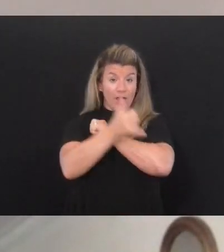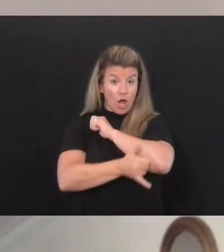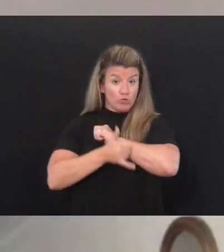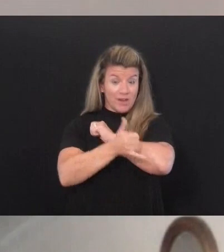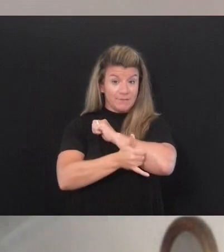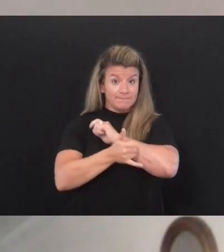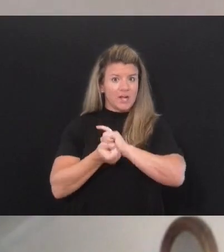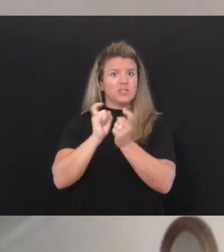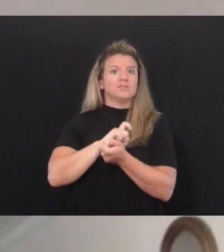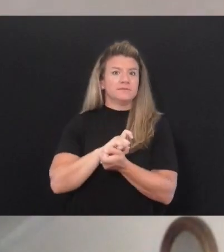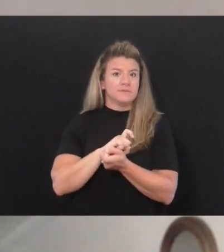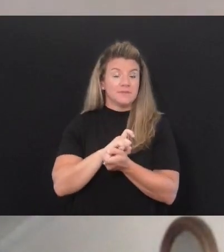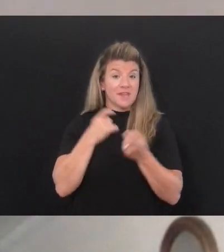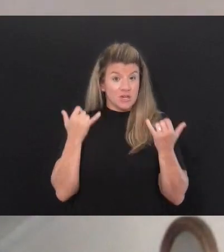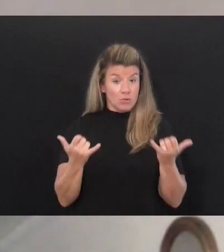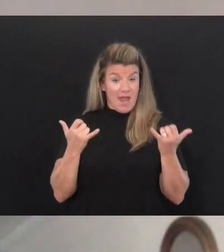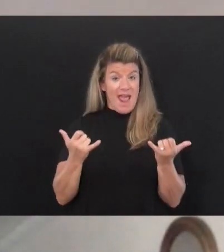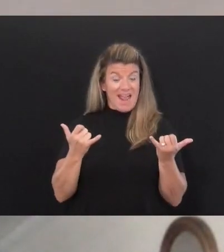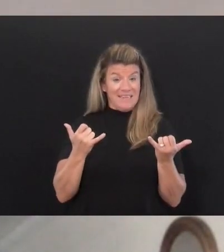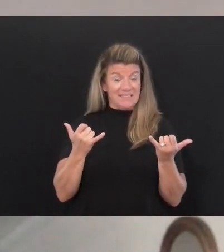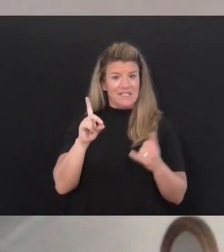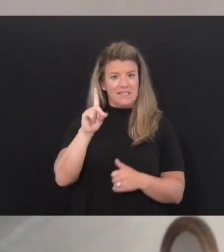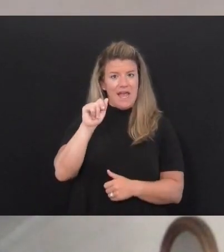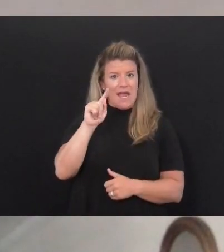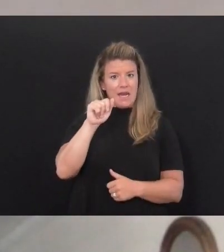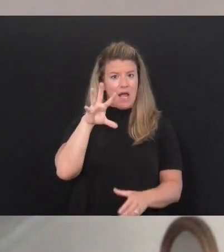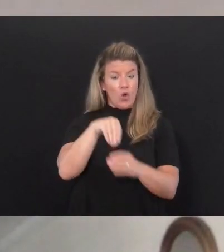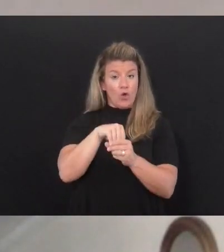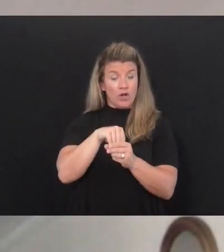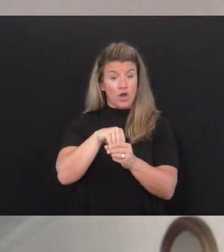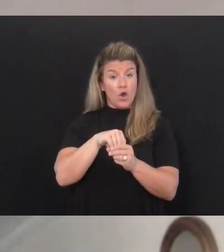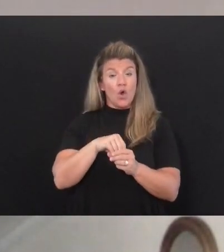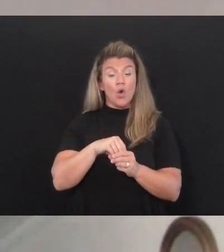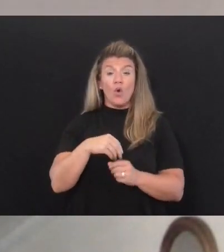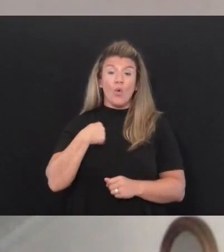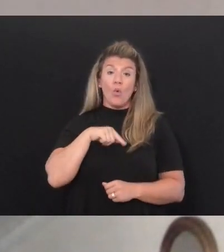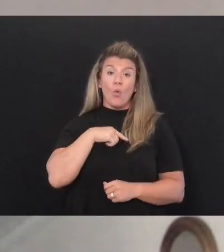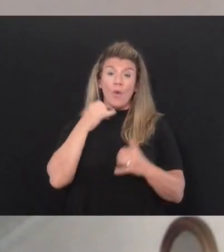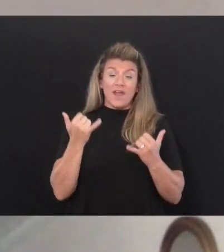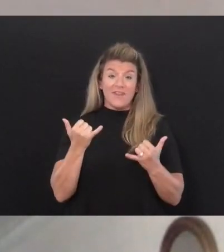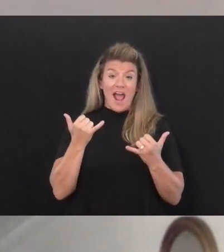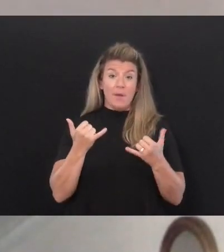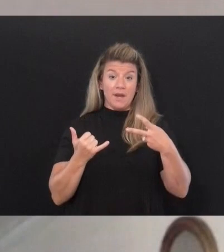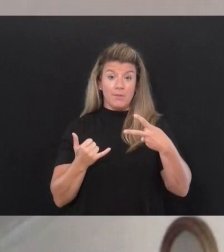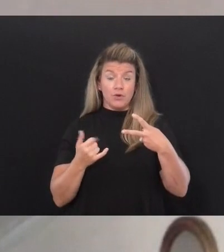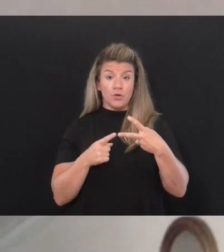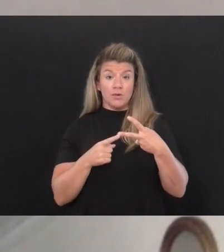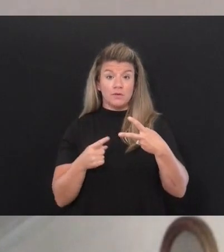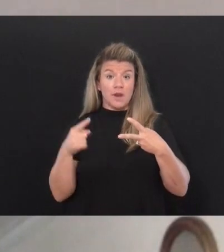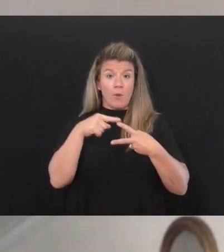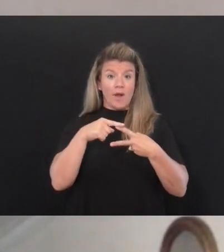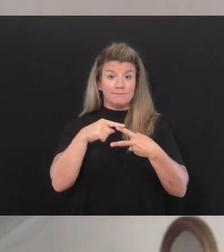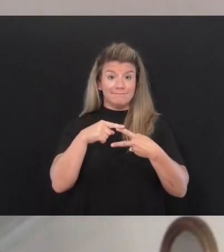public, socially distance. We'll be putting out guidelines